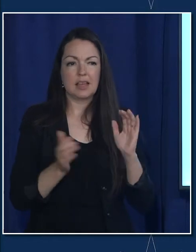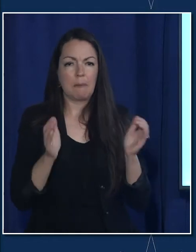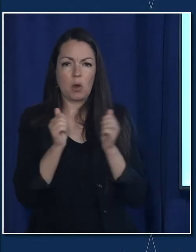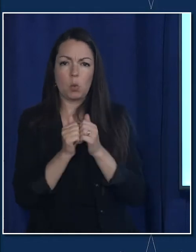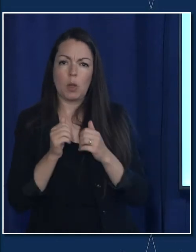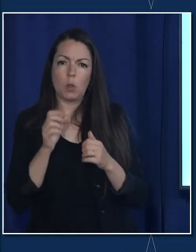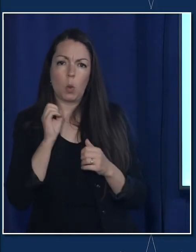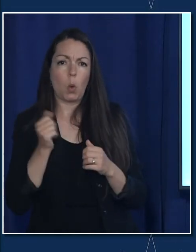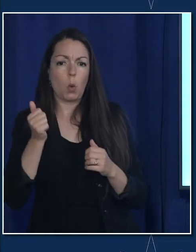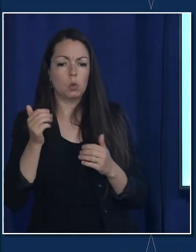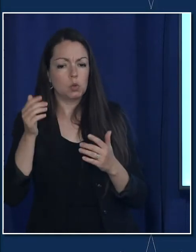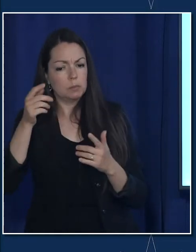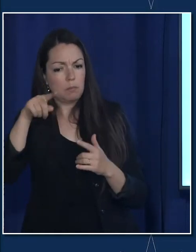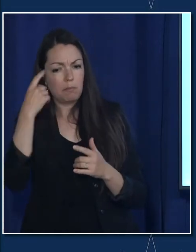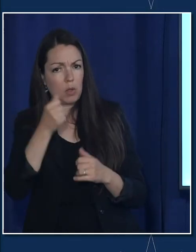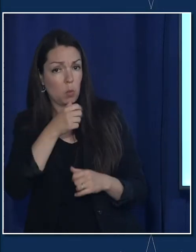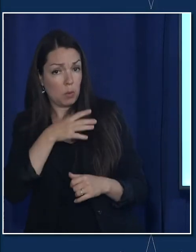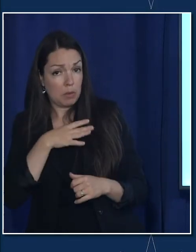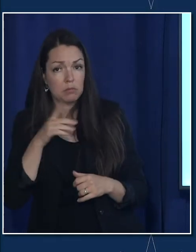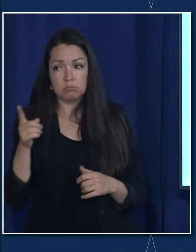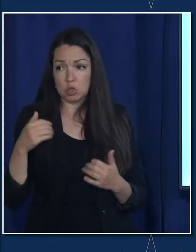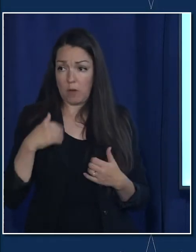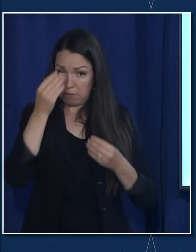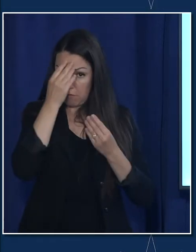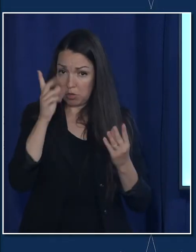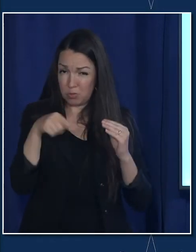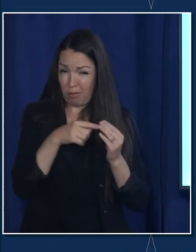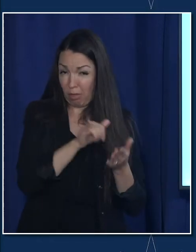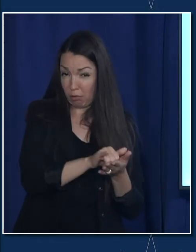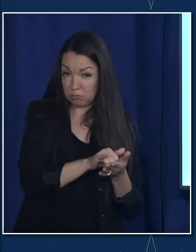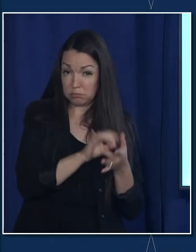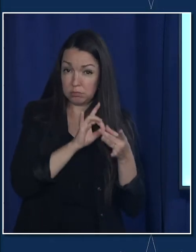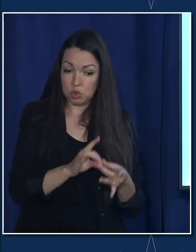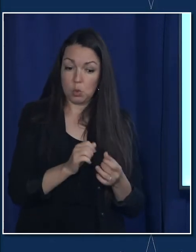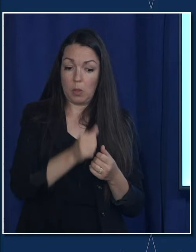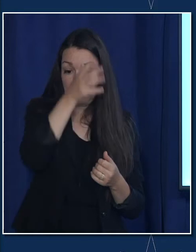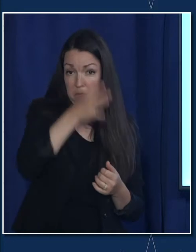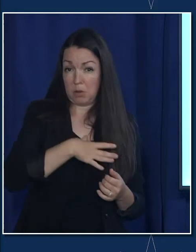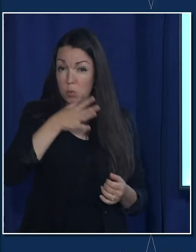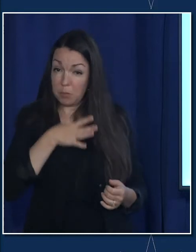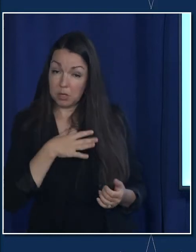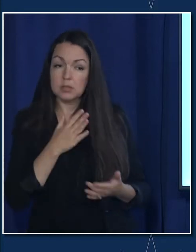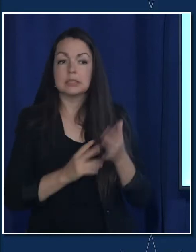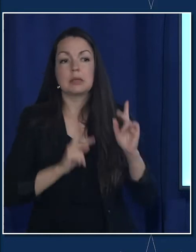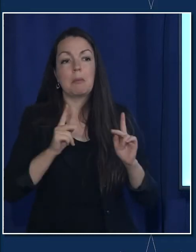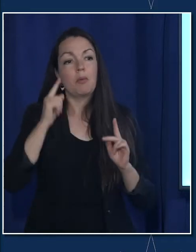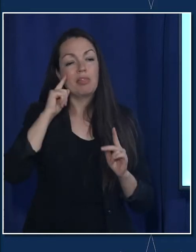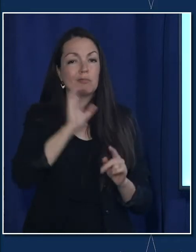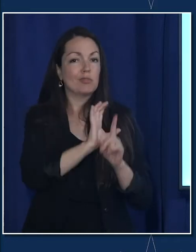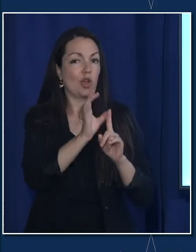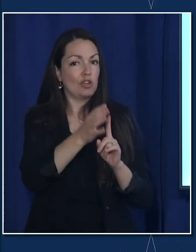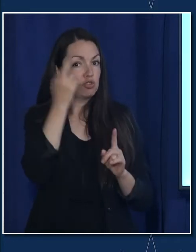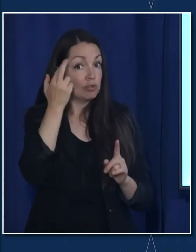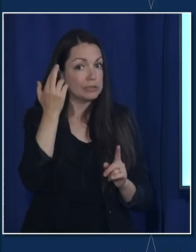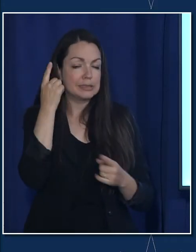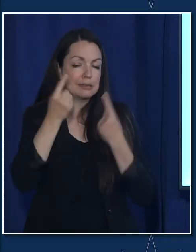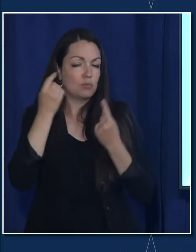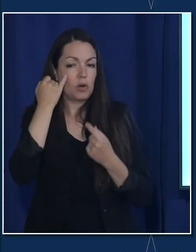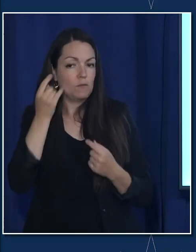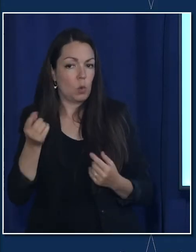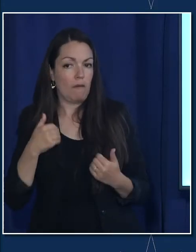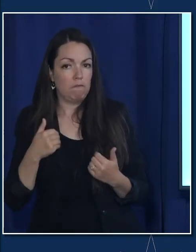wondering if CDPH has any evidence or any information regarding that. People are suggesting cultural reasons about it as well. I didn't know if you guys have